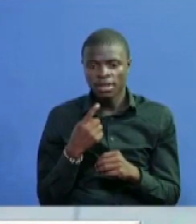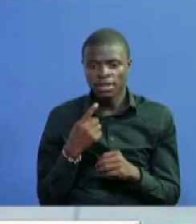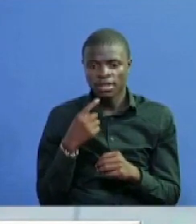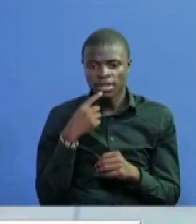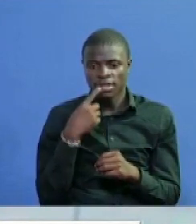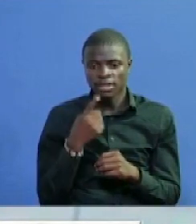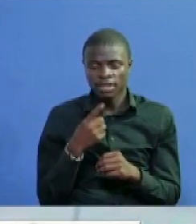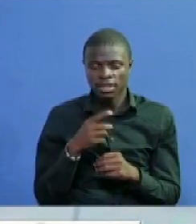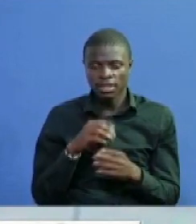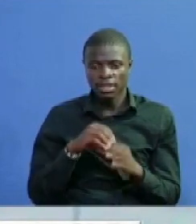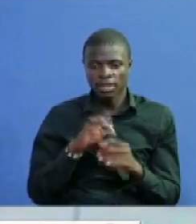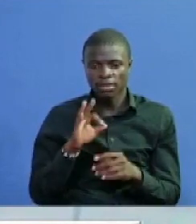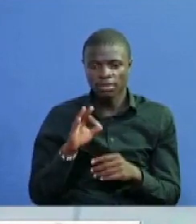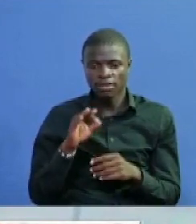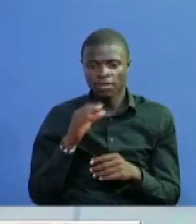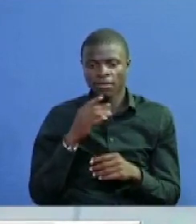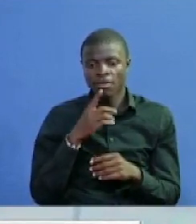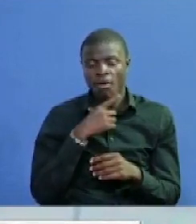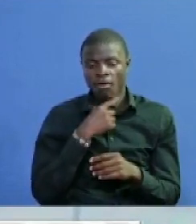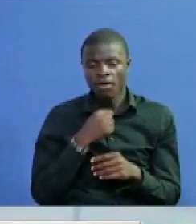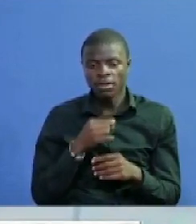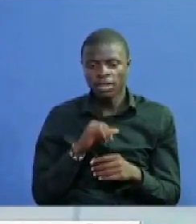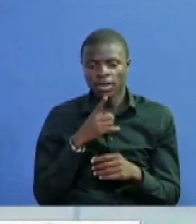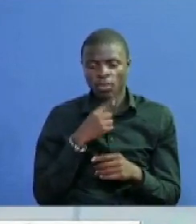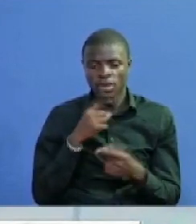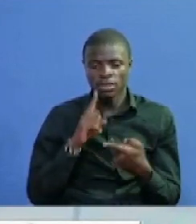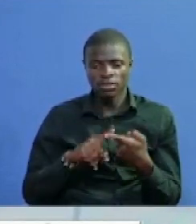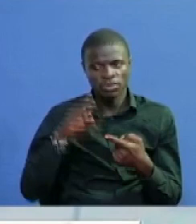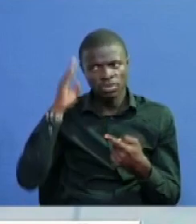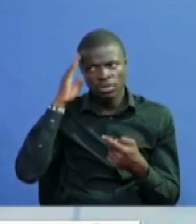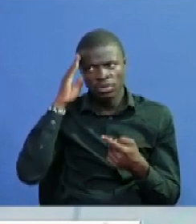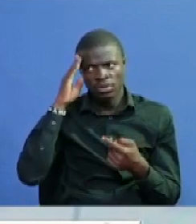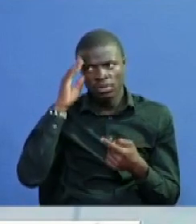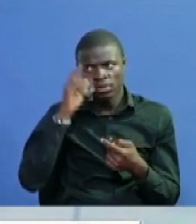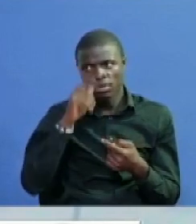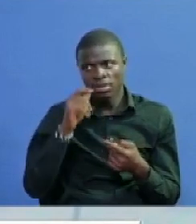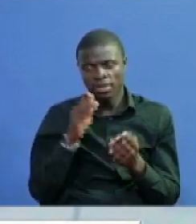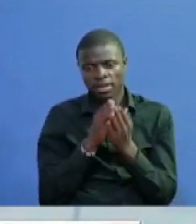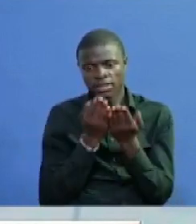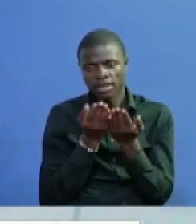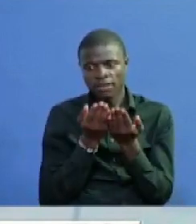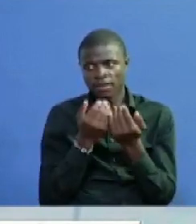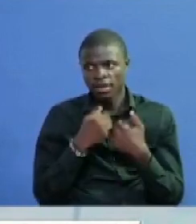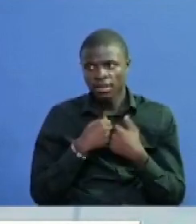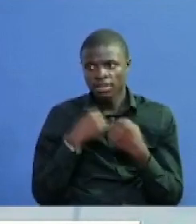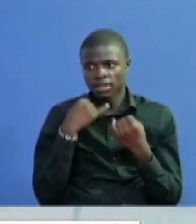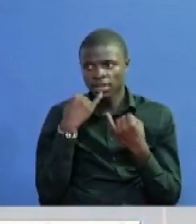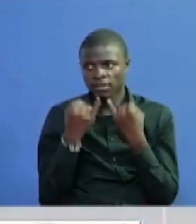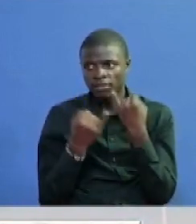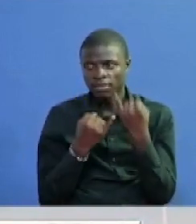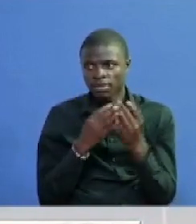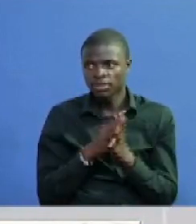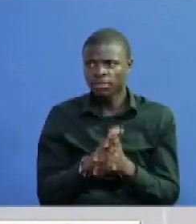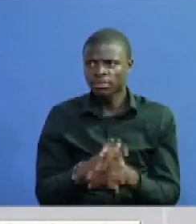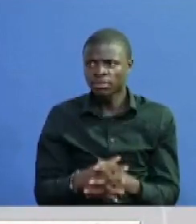out of curiosity, I want to access the server because the server just holds information. But the servers were opened by the Supreme